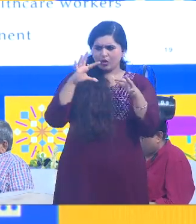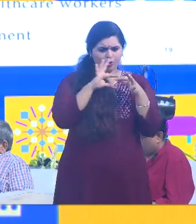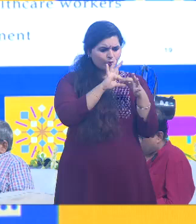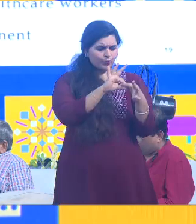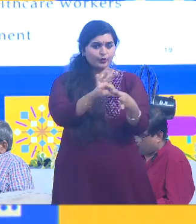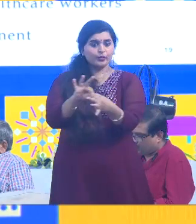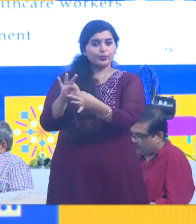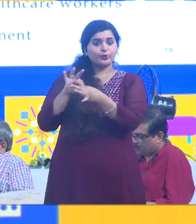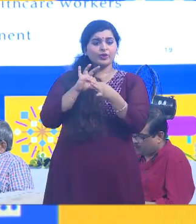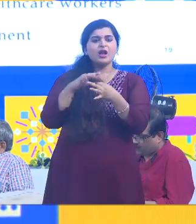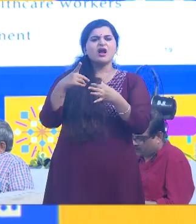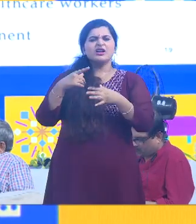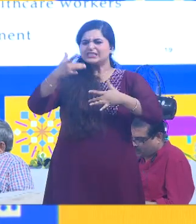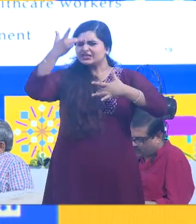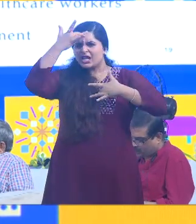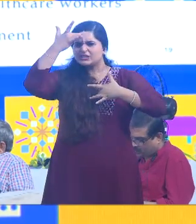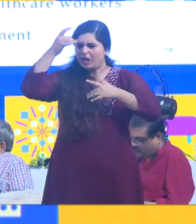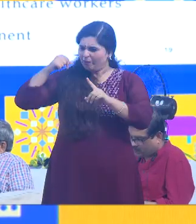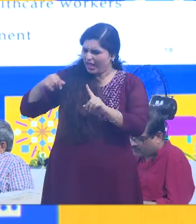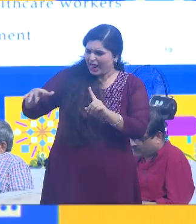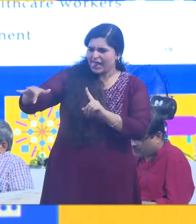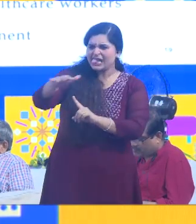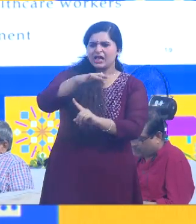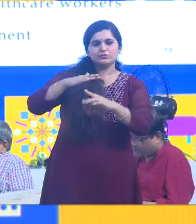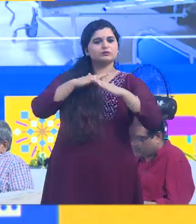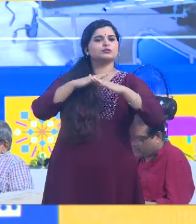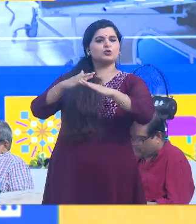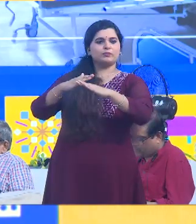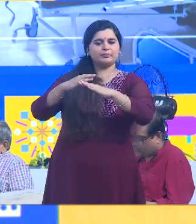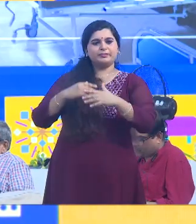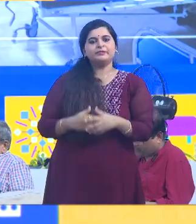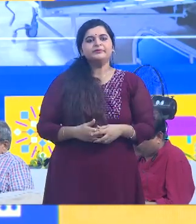with regard to the communicable diseases. Next slide.